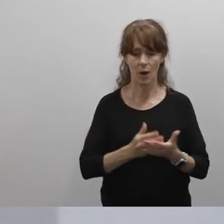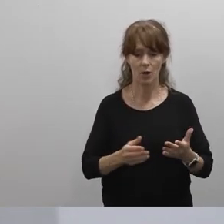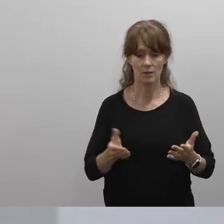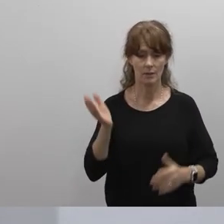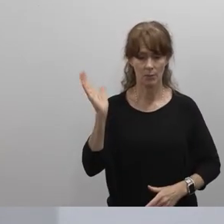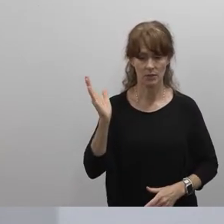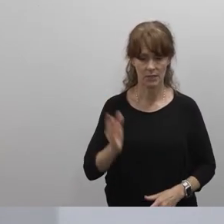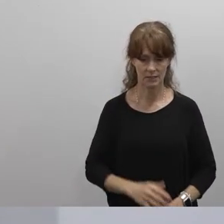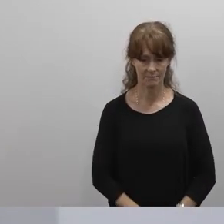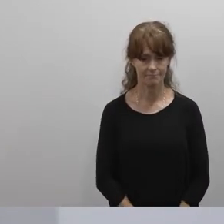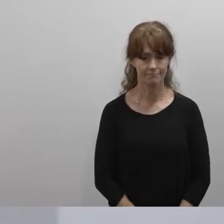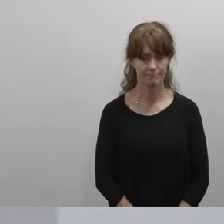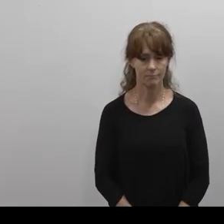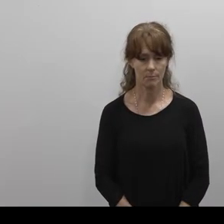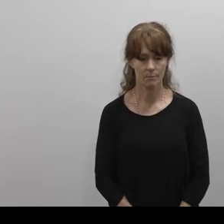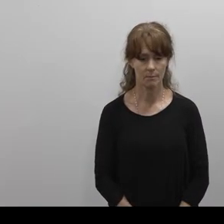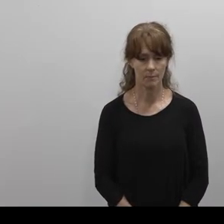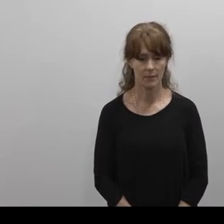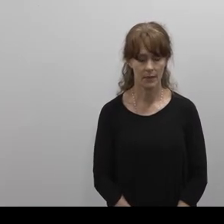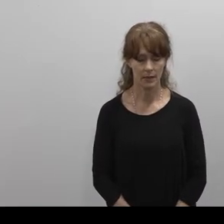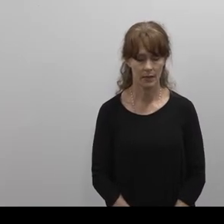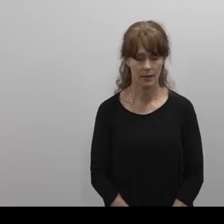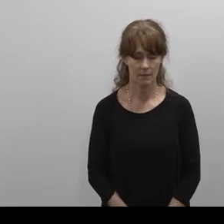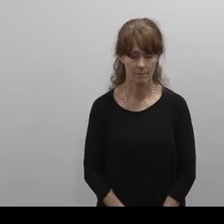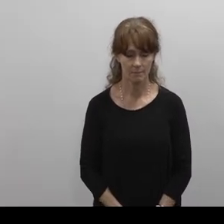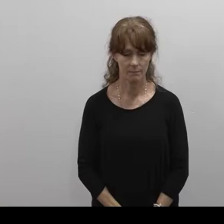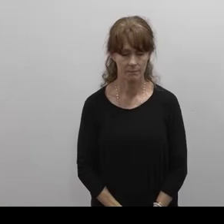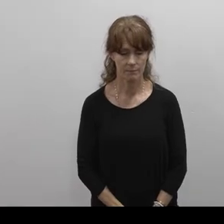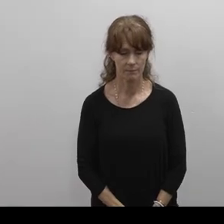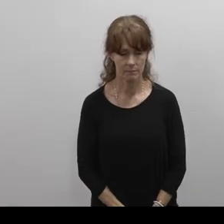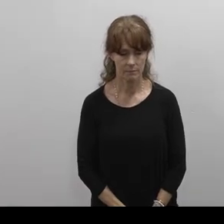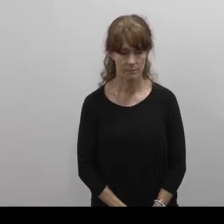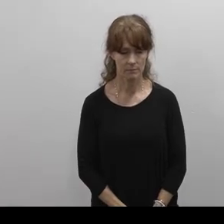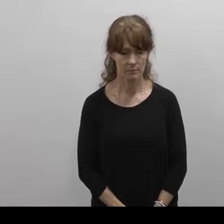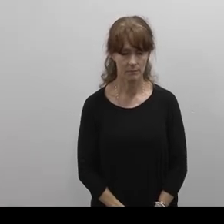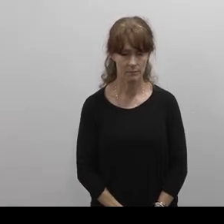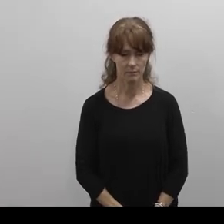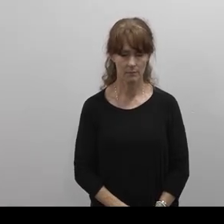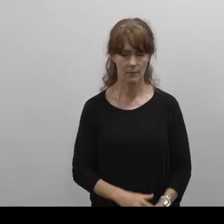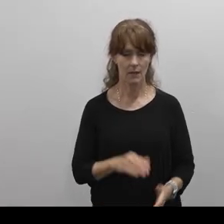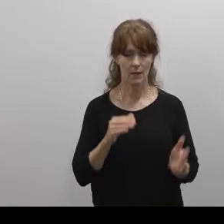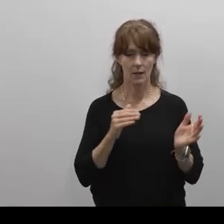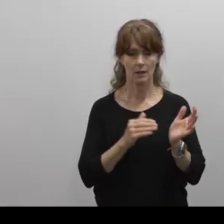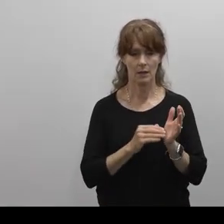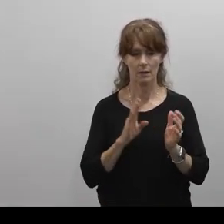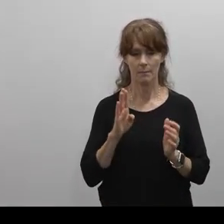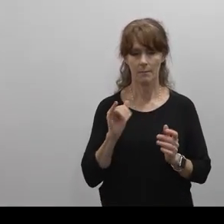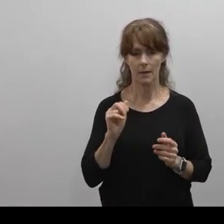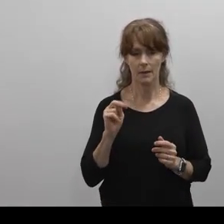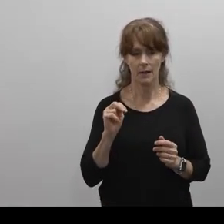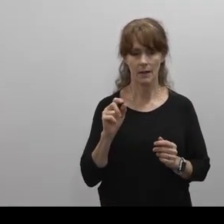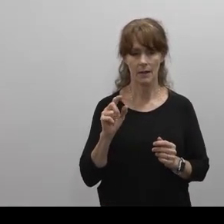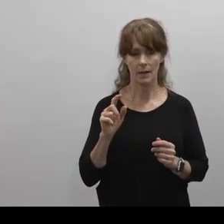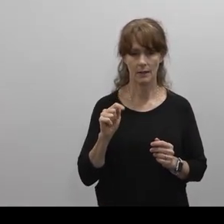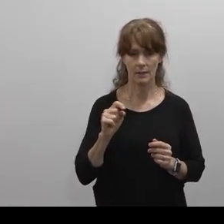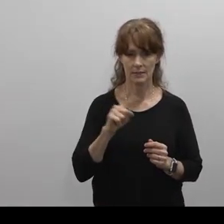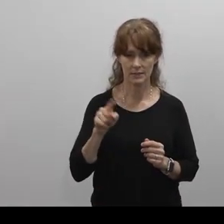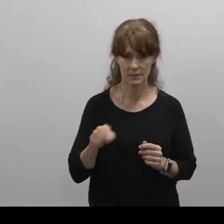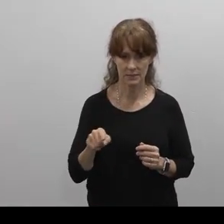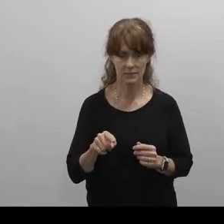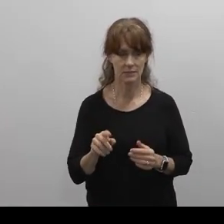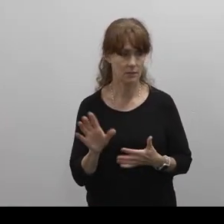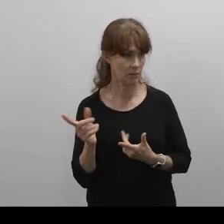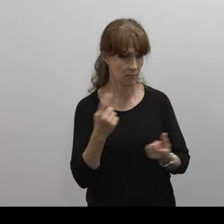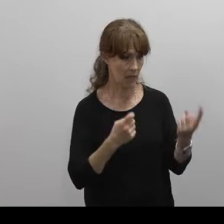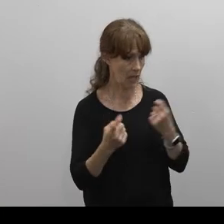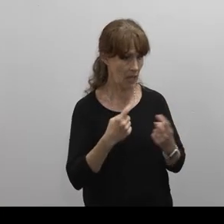you'd like to make. So I will open that up, Dr. Benitez or others that want to share anything, ask